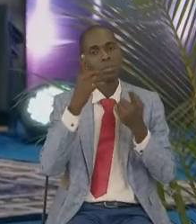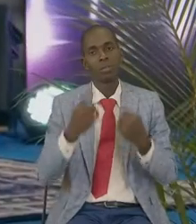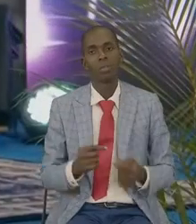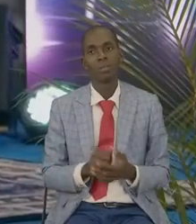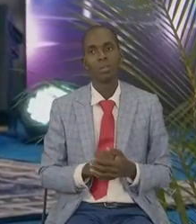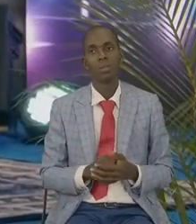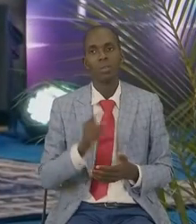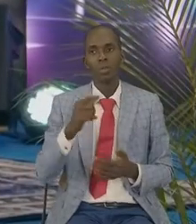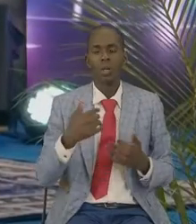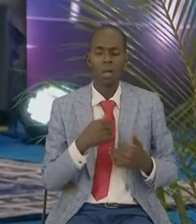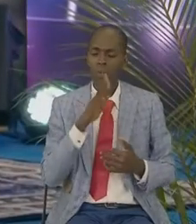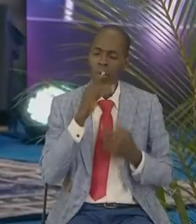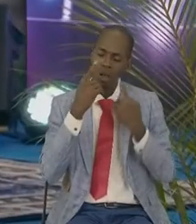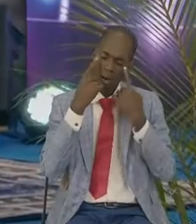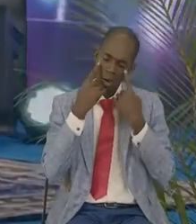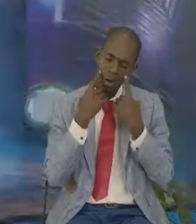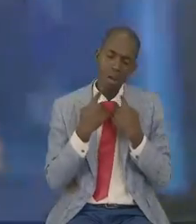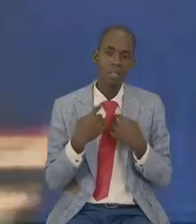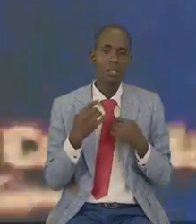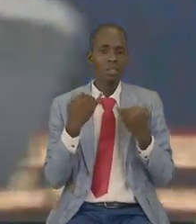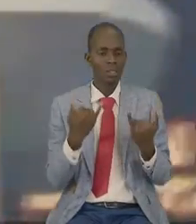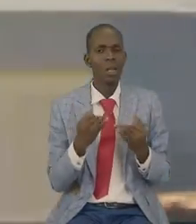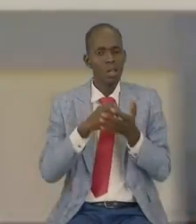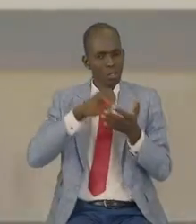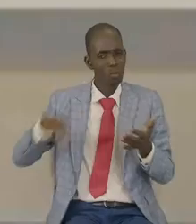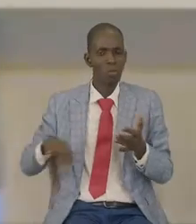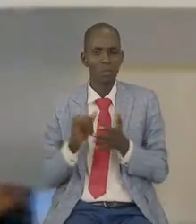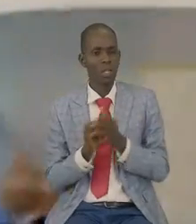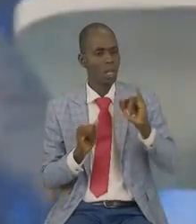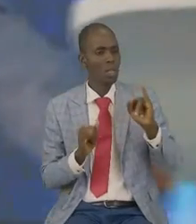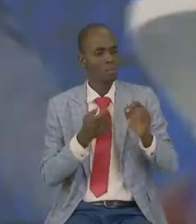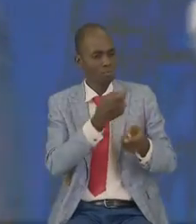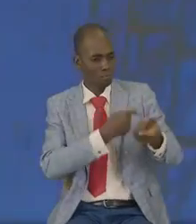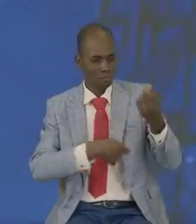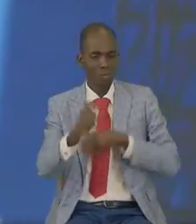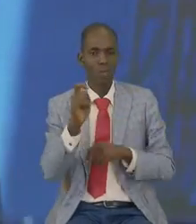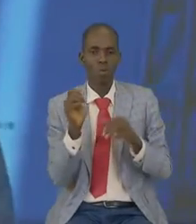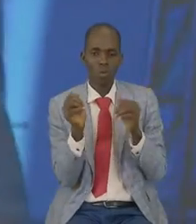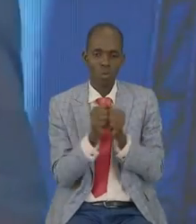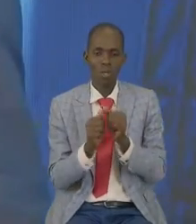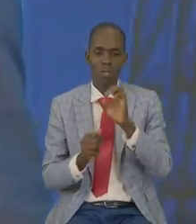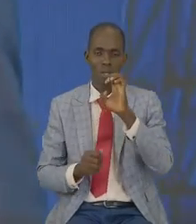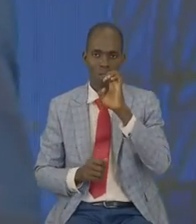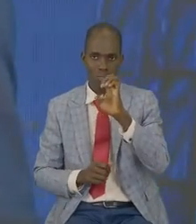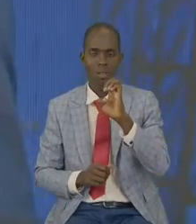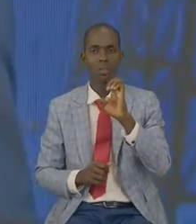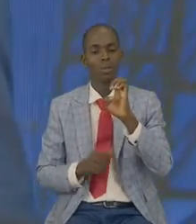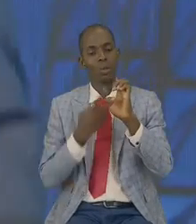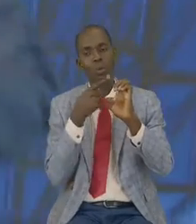crying all the time. Change that I, replace that I with E,